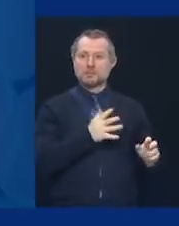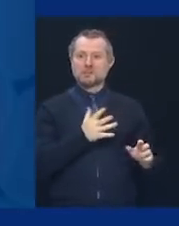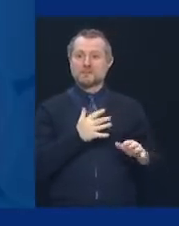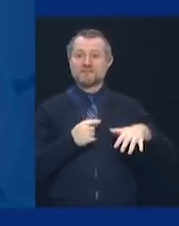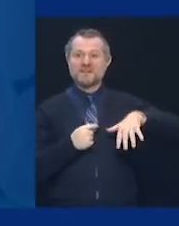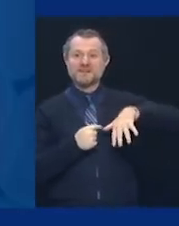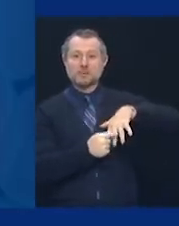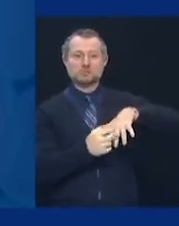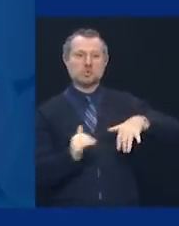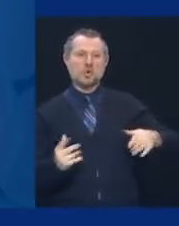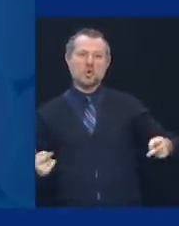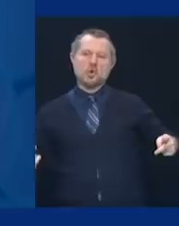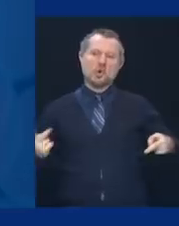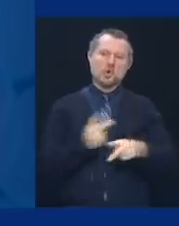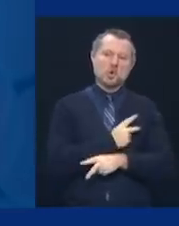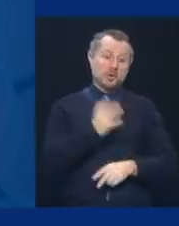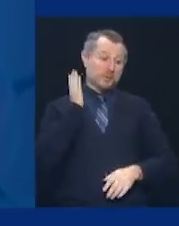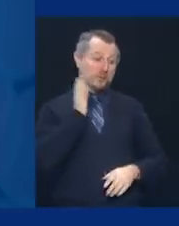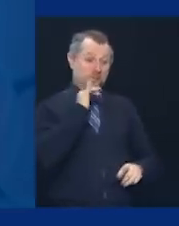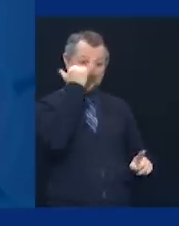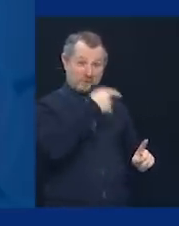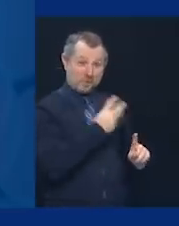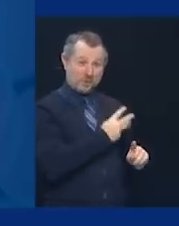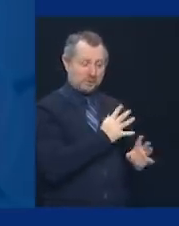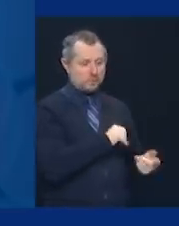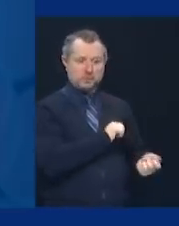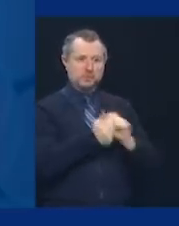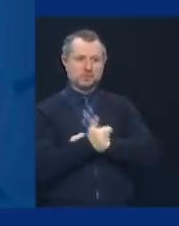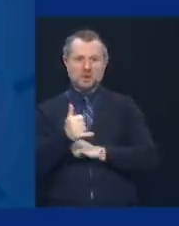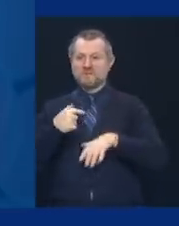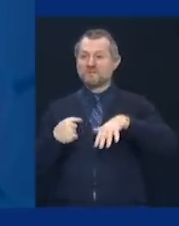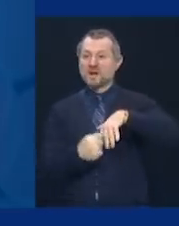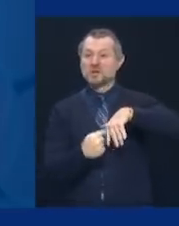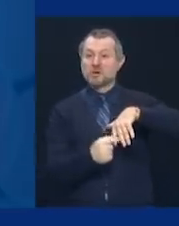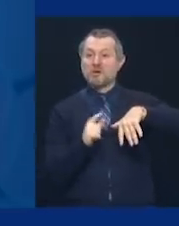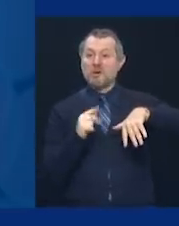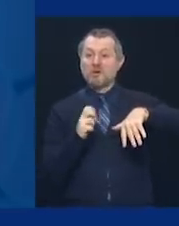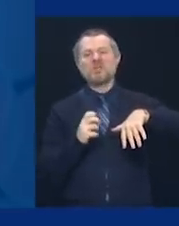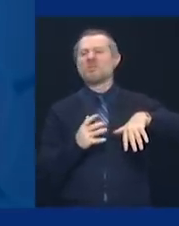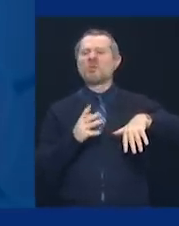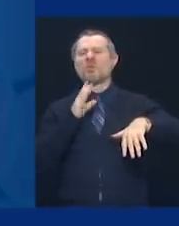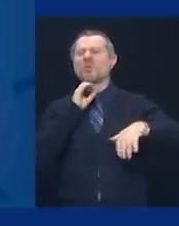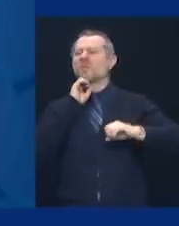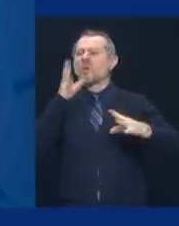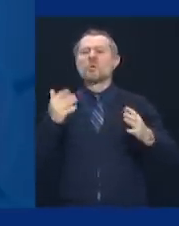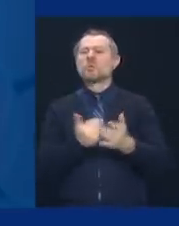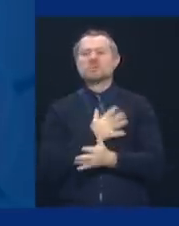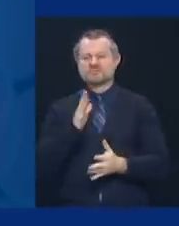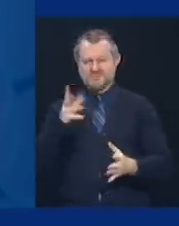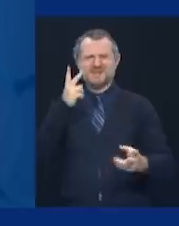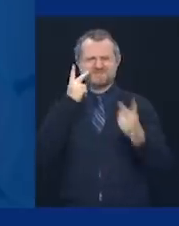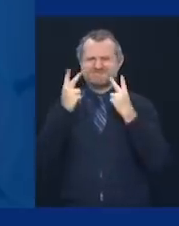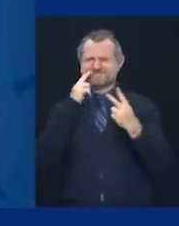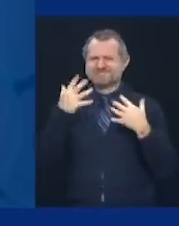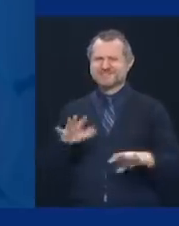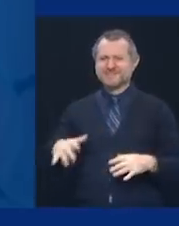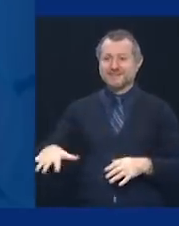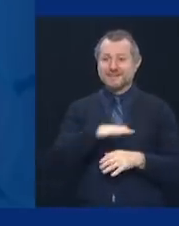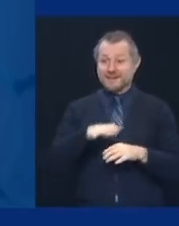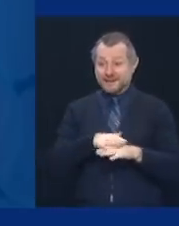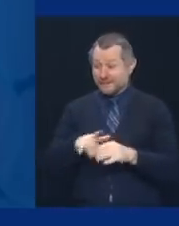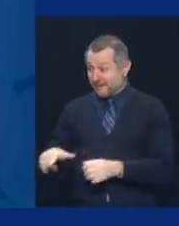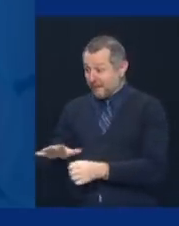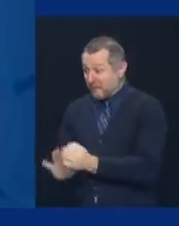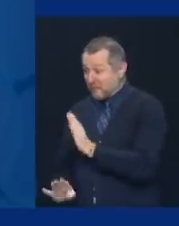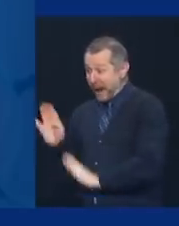So this is not different than we've really seen. We've seen areas where the infection goes up. We then place a lot of attention, a